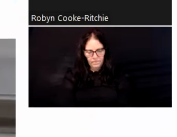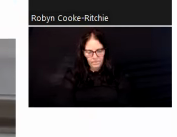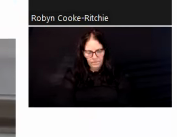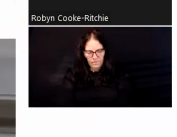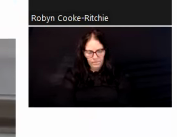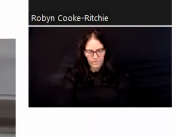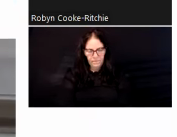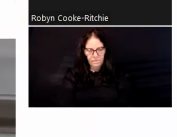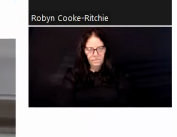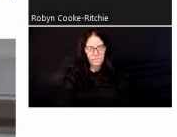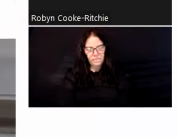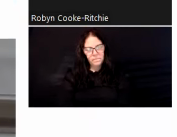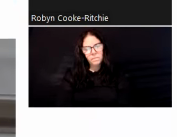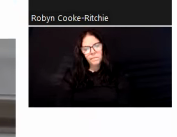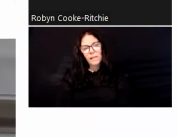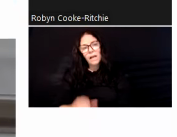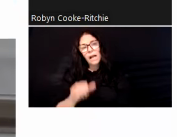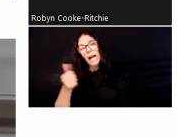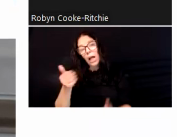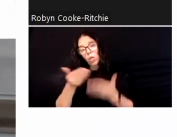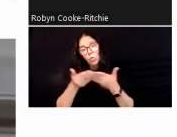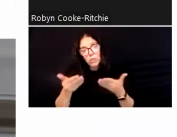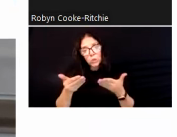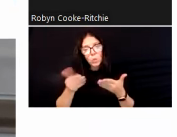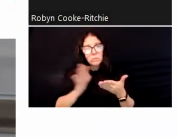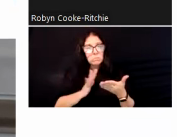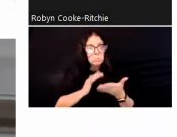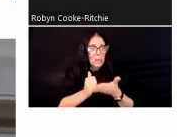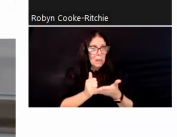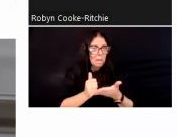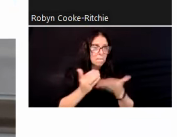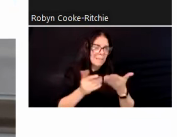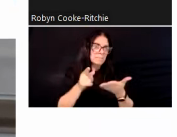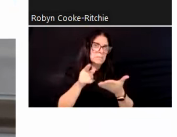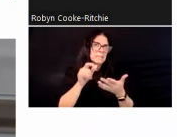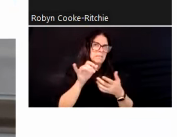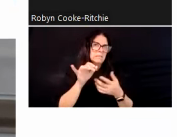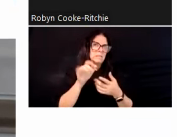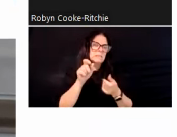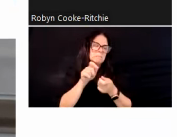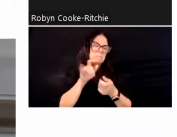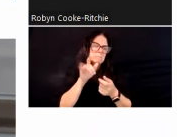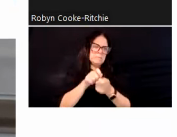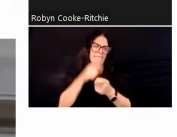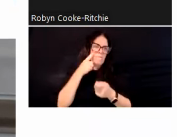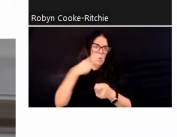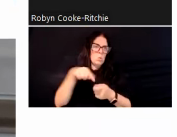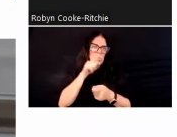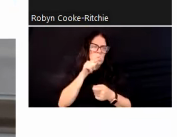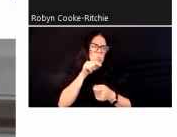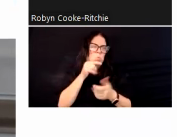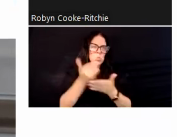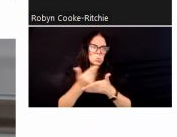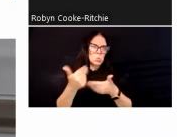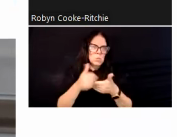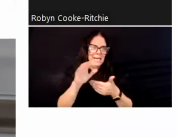Another set of resources that you might find helpful, again, particularly if you're a little bit newer to LBS or to CAMS,